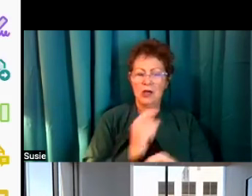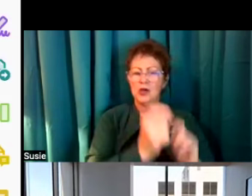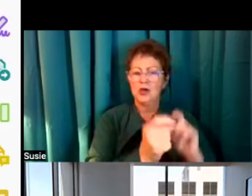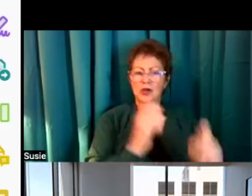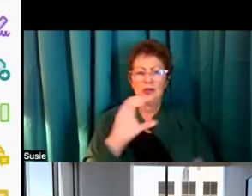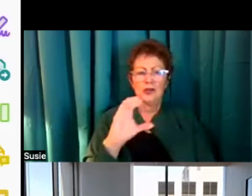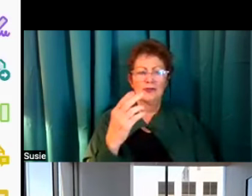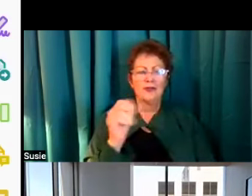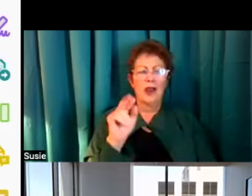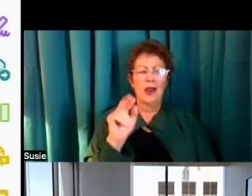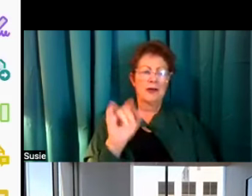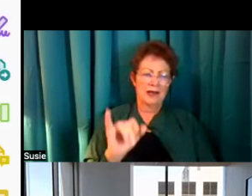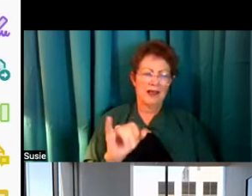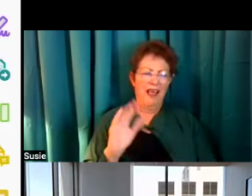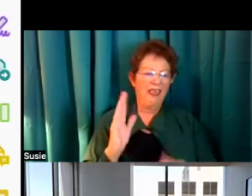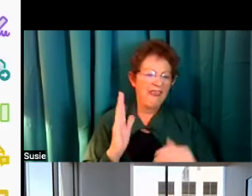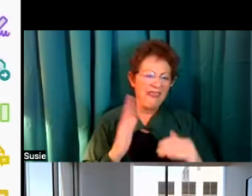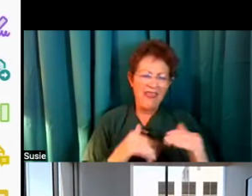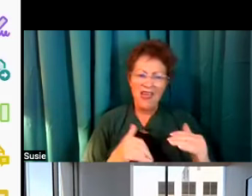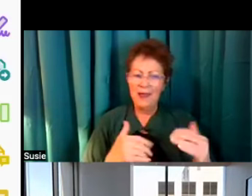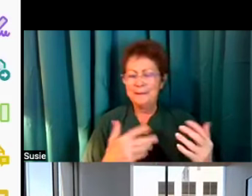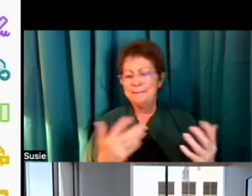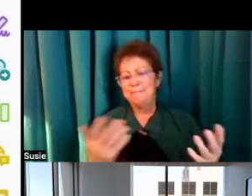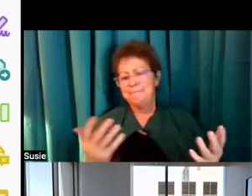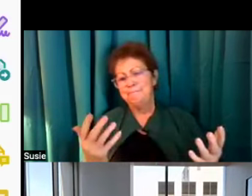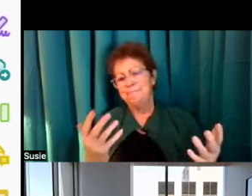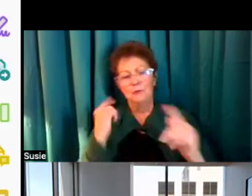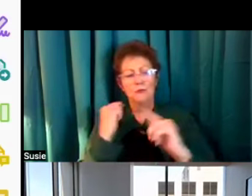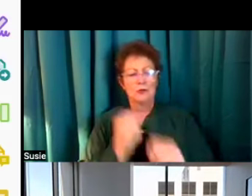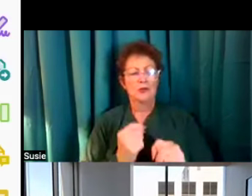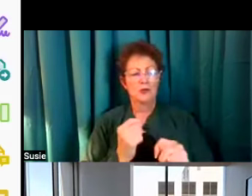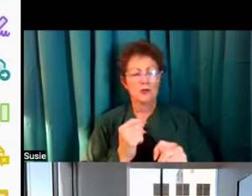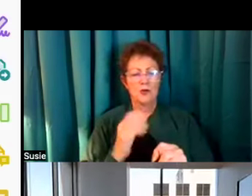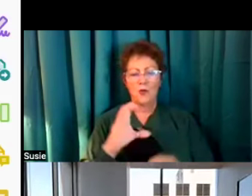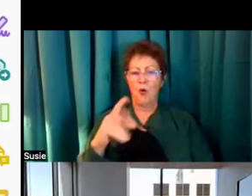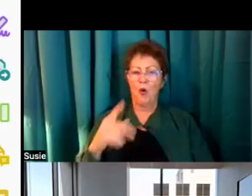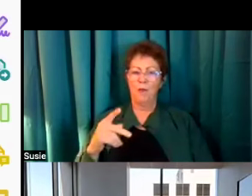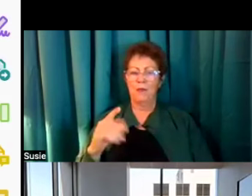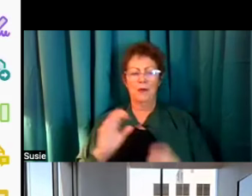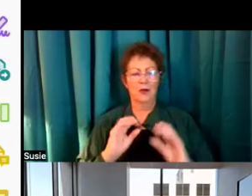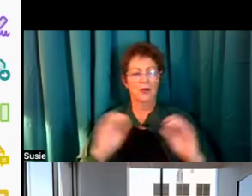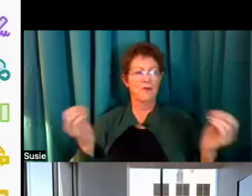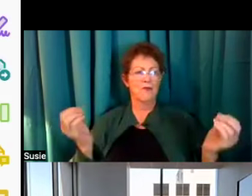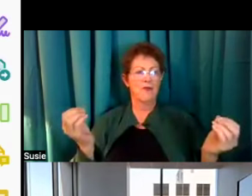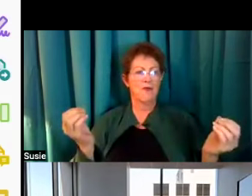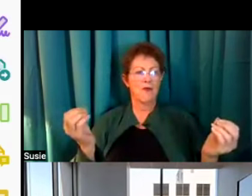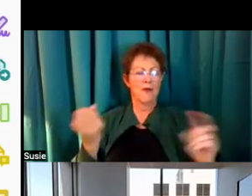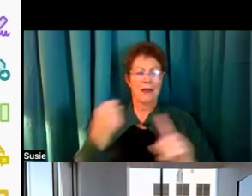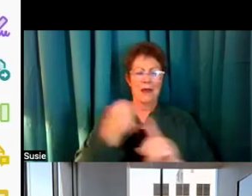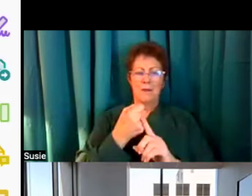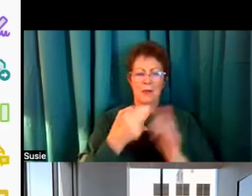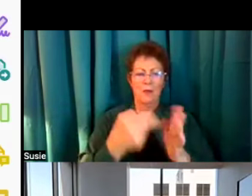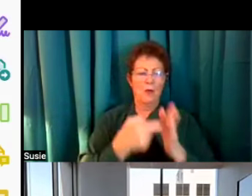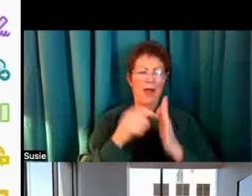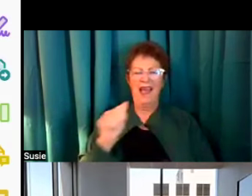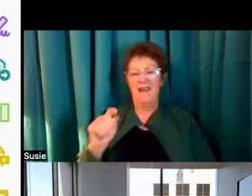than just a traditional corporation where there's no impact requirement at